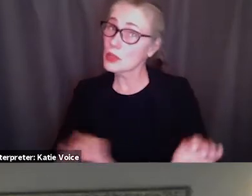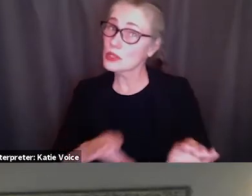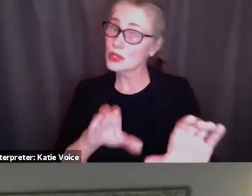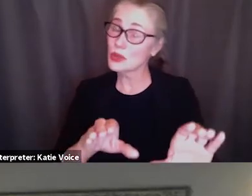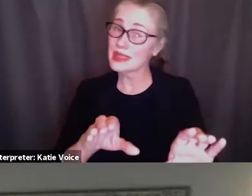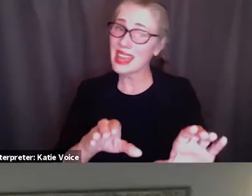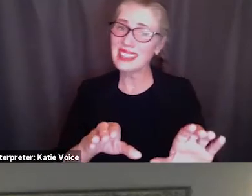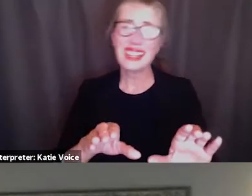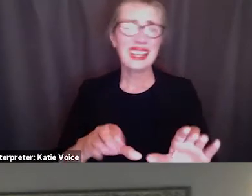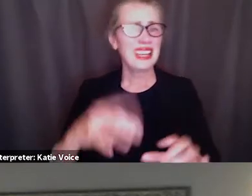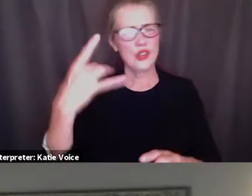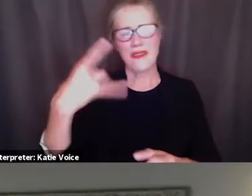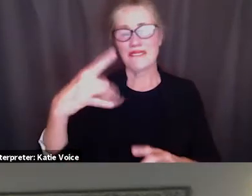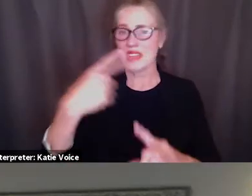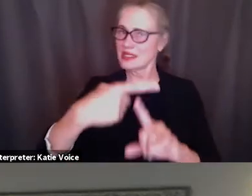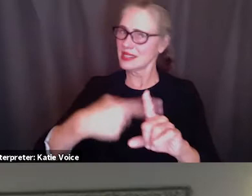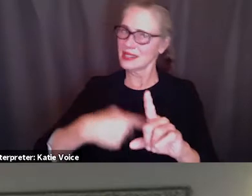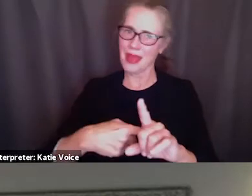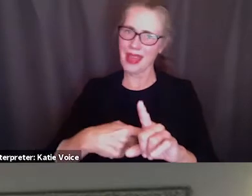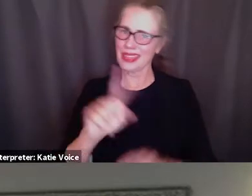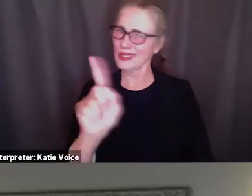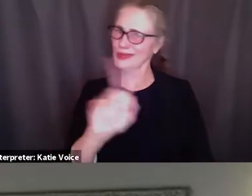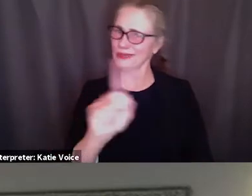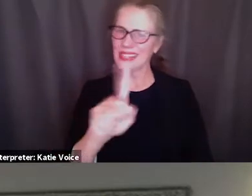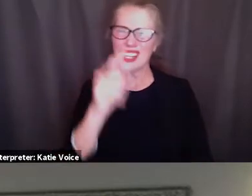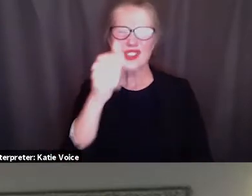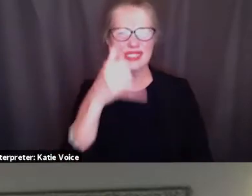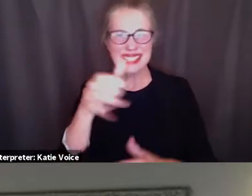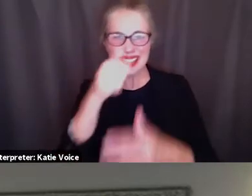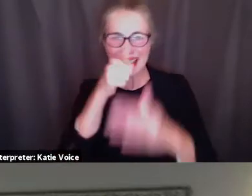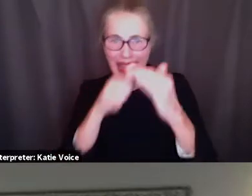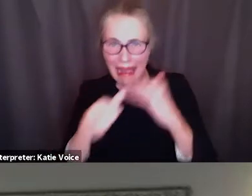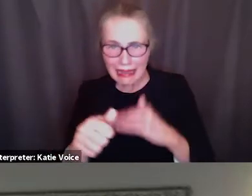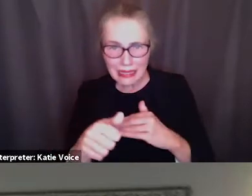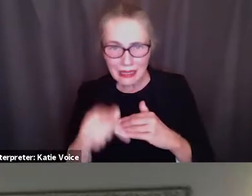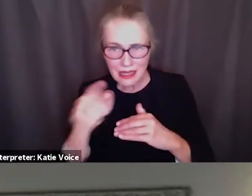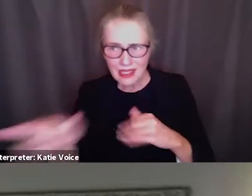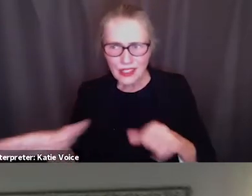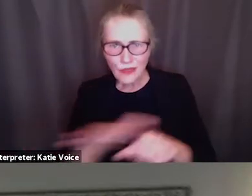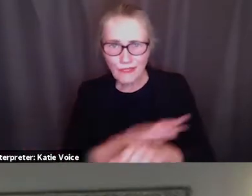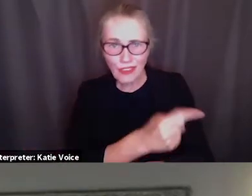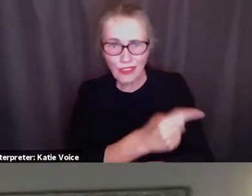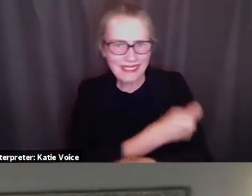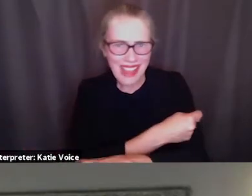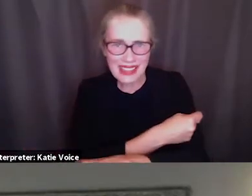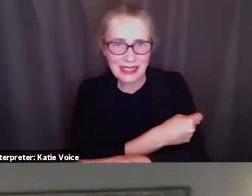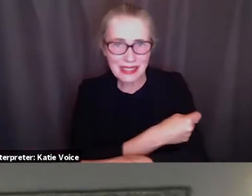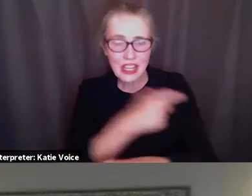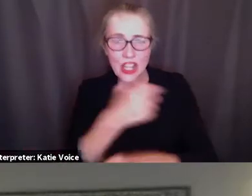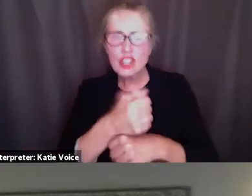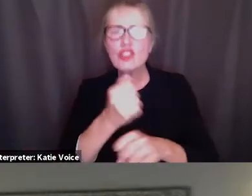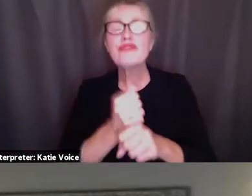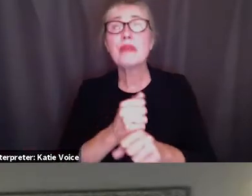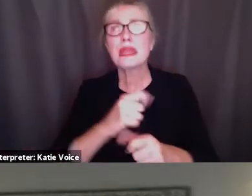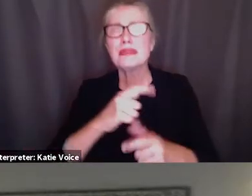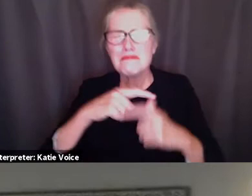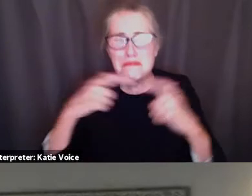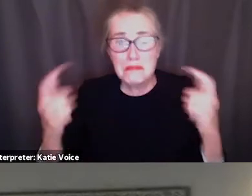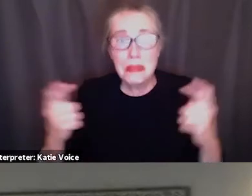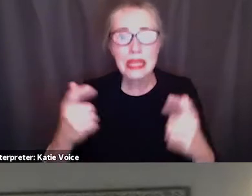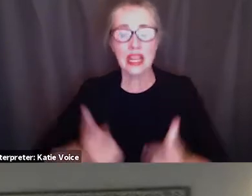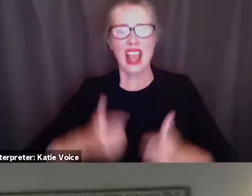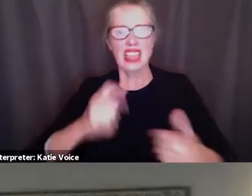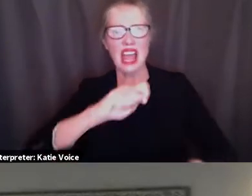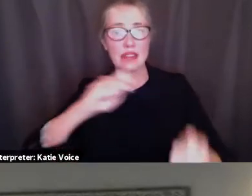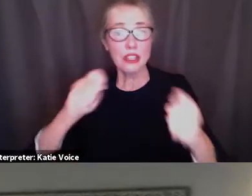point, after 18 months, you guys are still hiding in there. You're fully vaccinated. You've made incredible life-changing decisions without